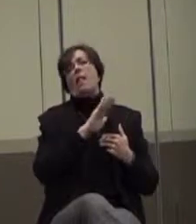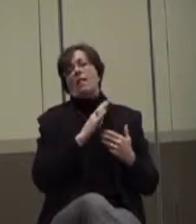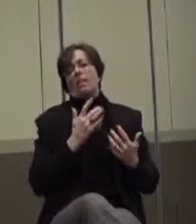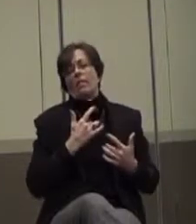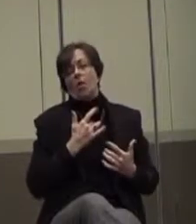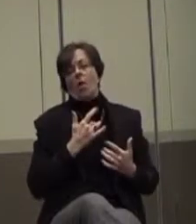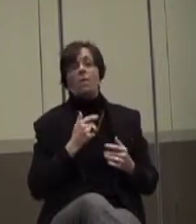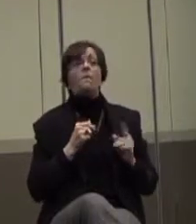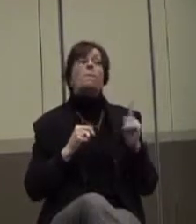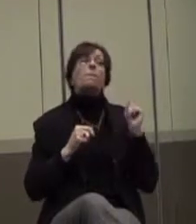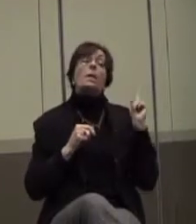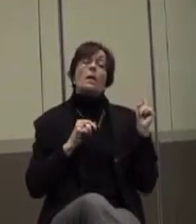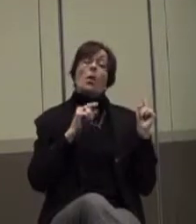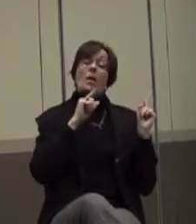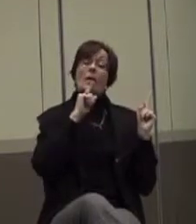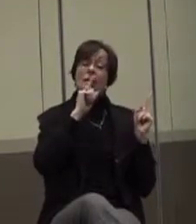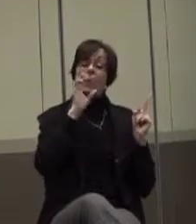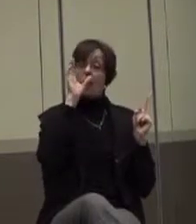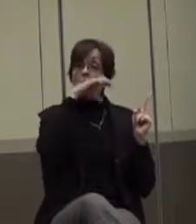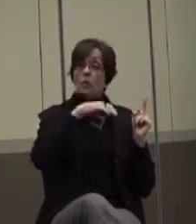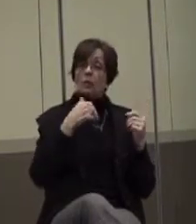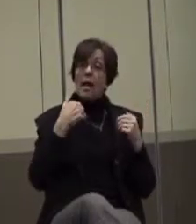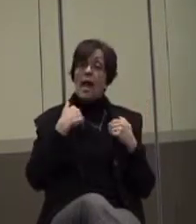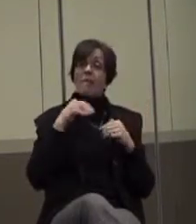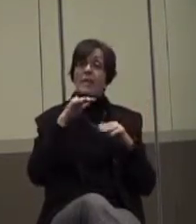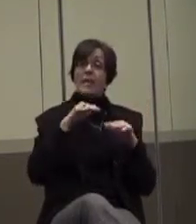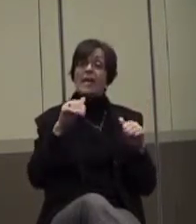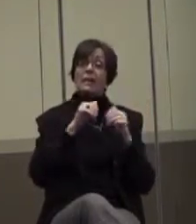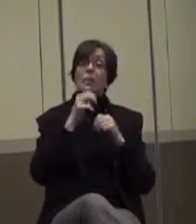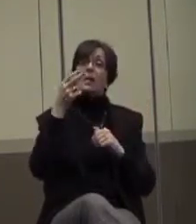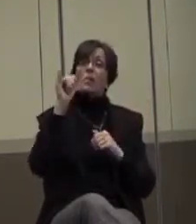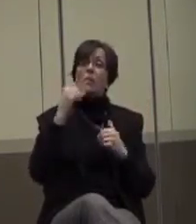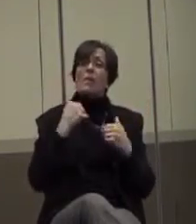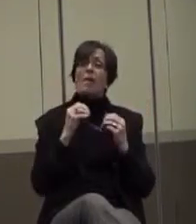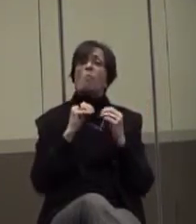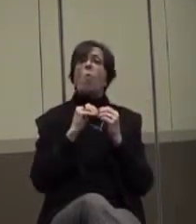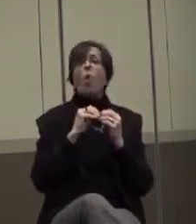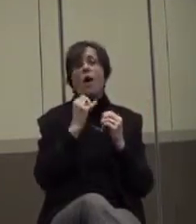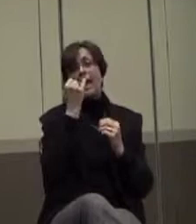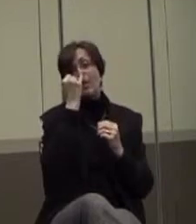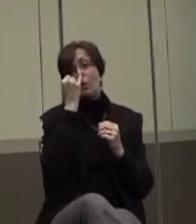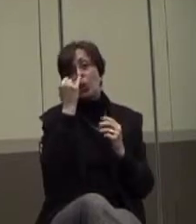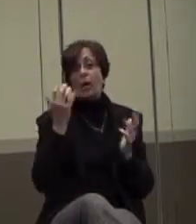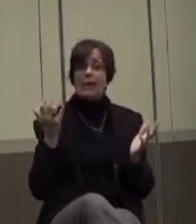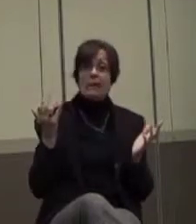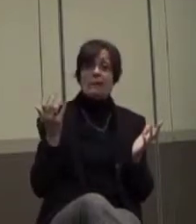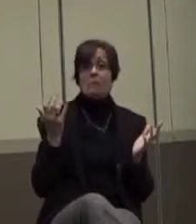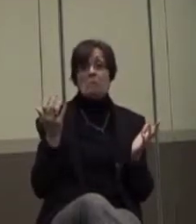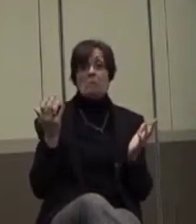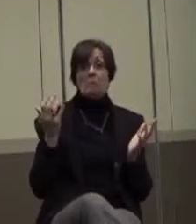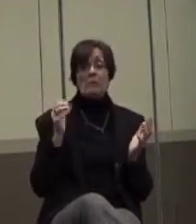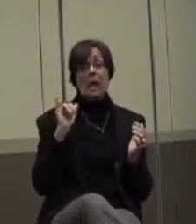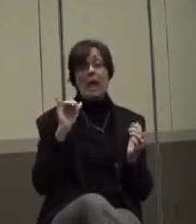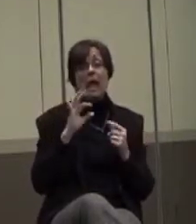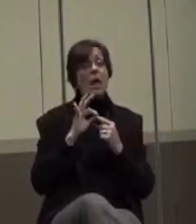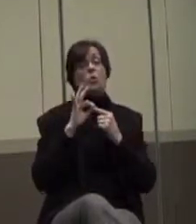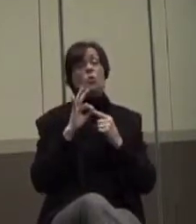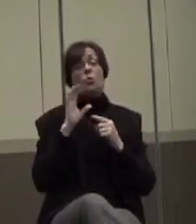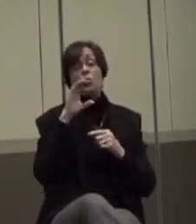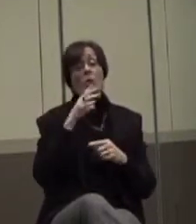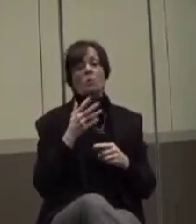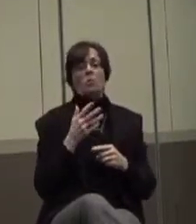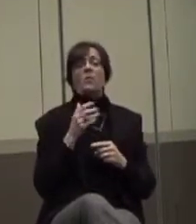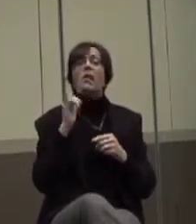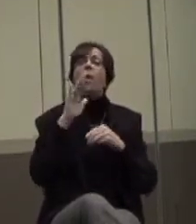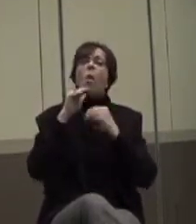at home. Is it real unusual to have kids with hearing impairments that have a little bit more immaturity? Okay, so that, part of the whole